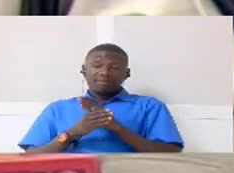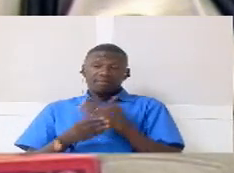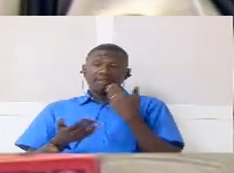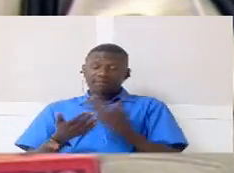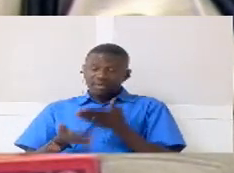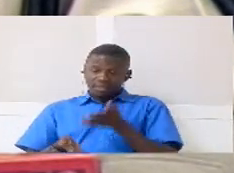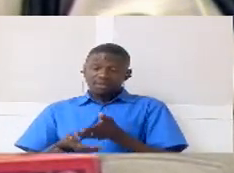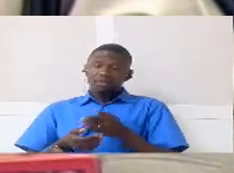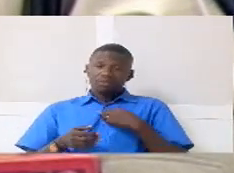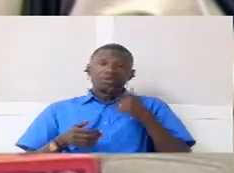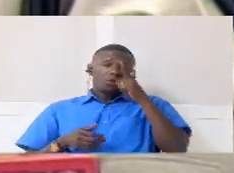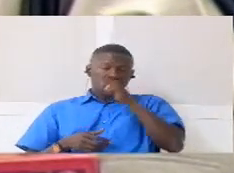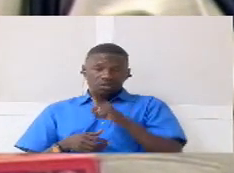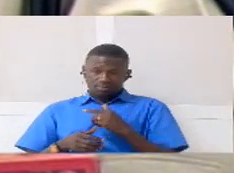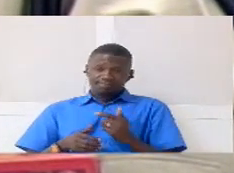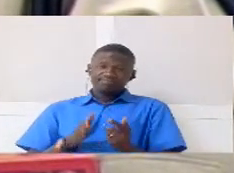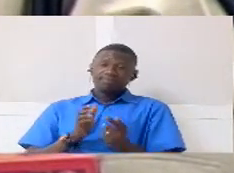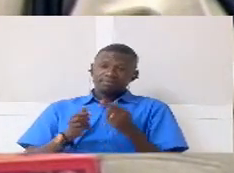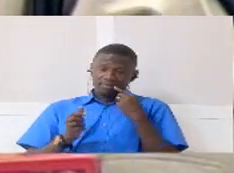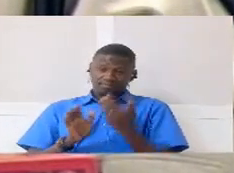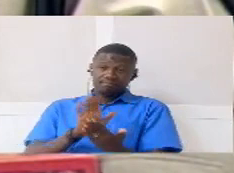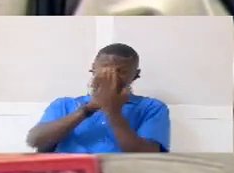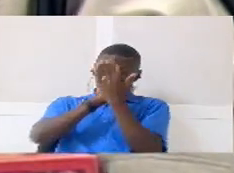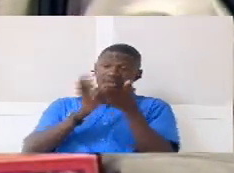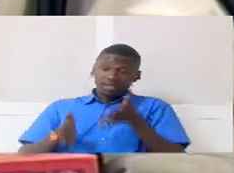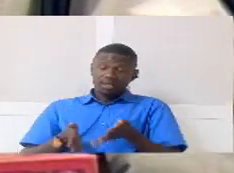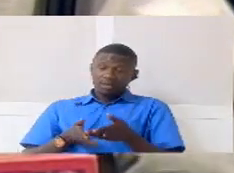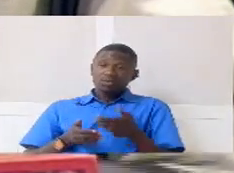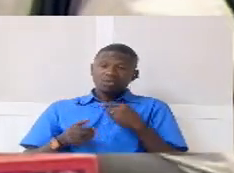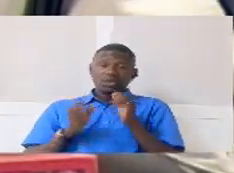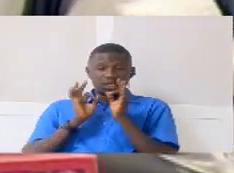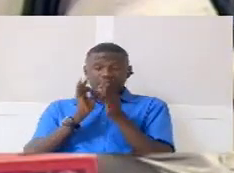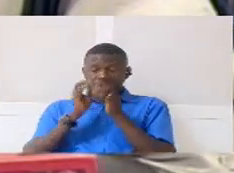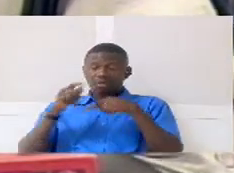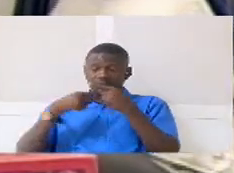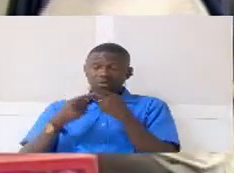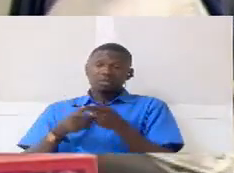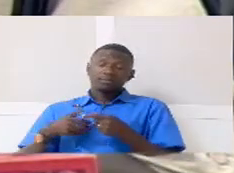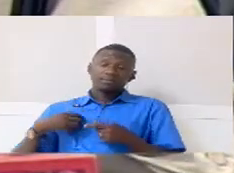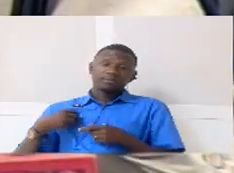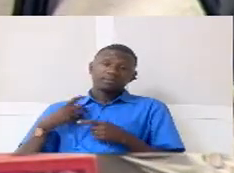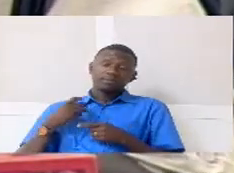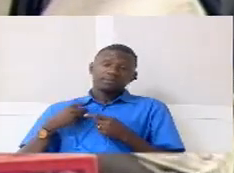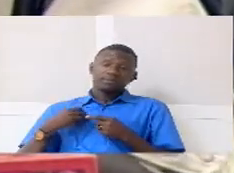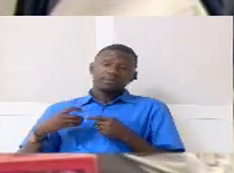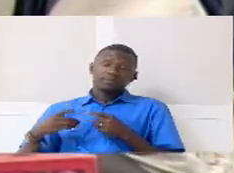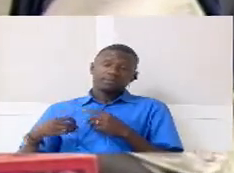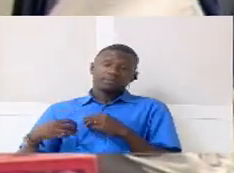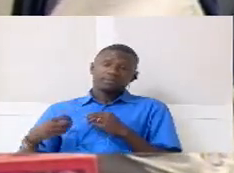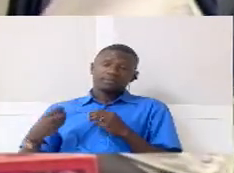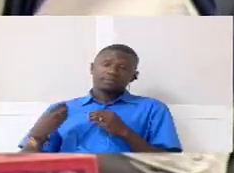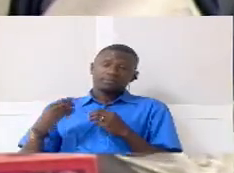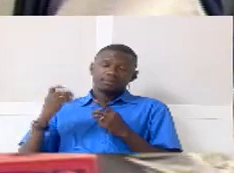to have them in front of you here to tell you their ordeals themselves. I'm all for the game. If you want to buy your little world, I need to be able to